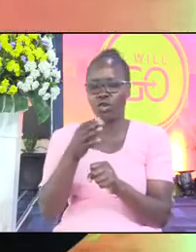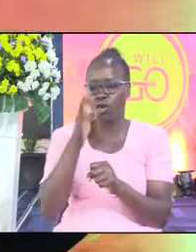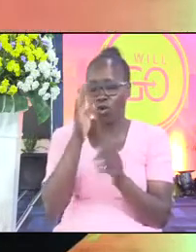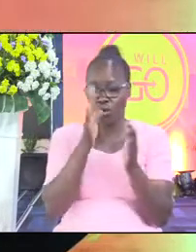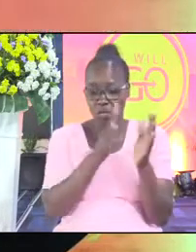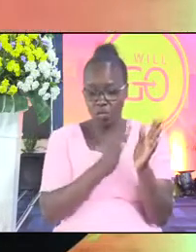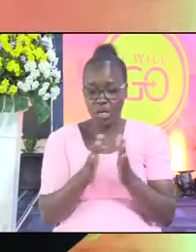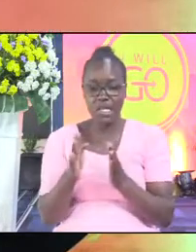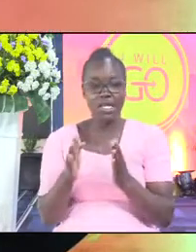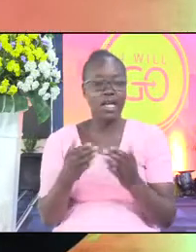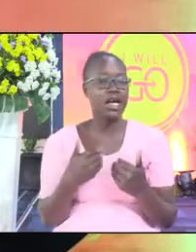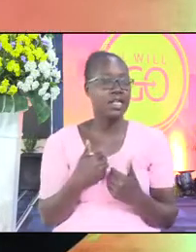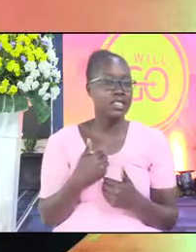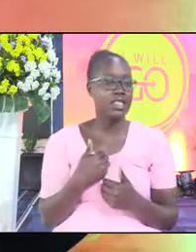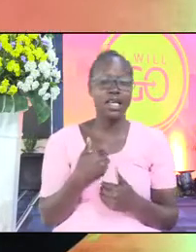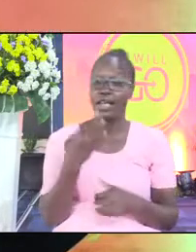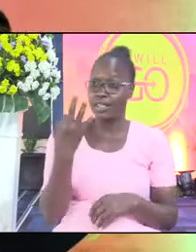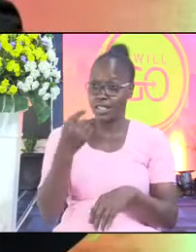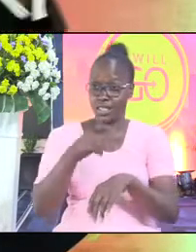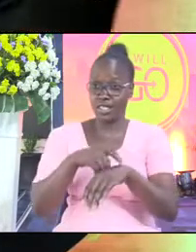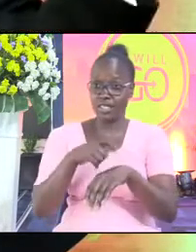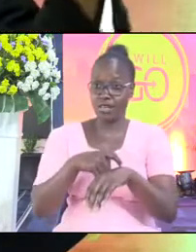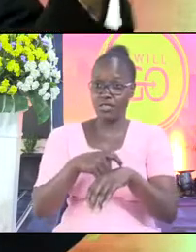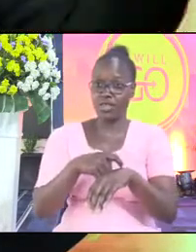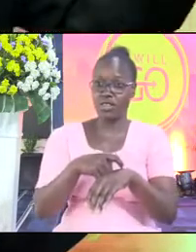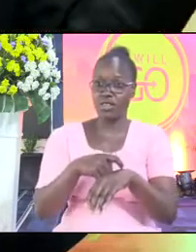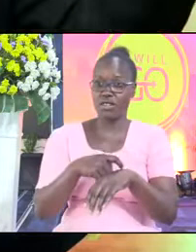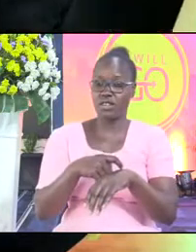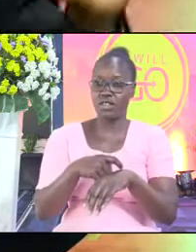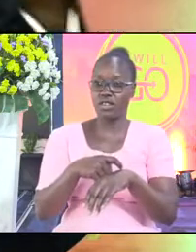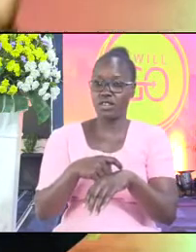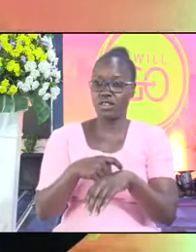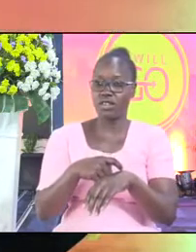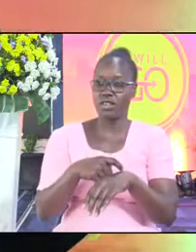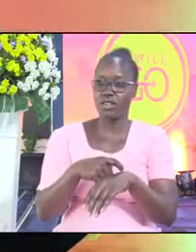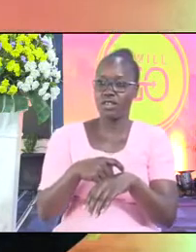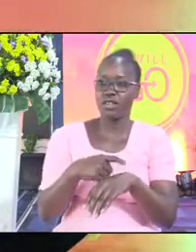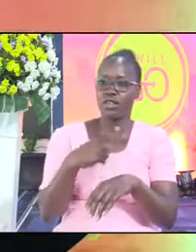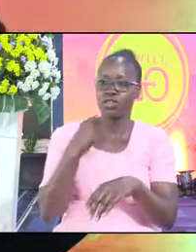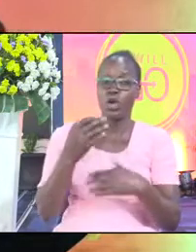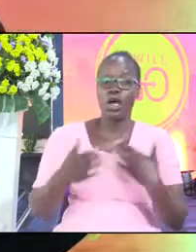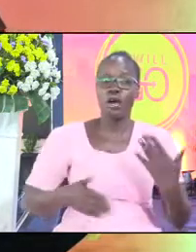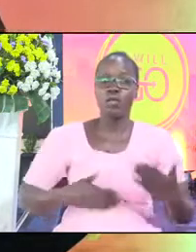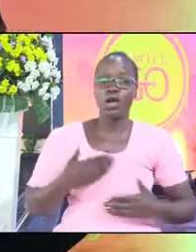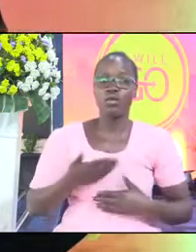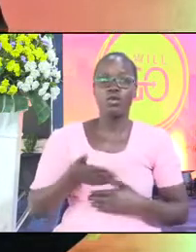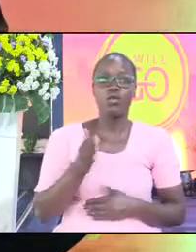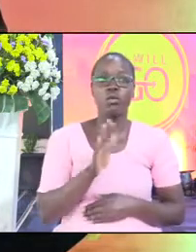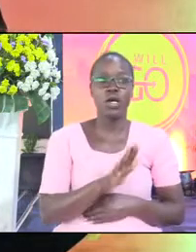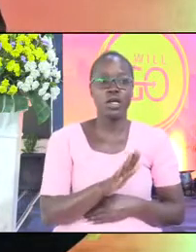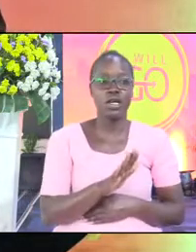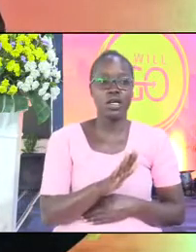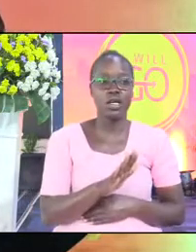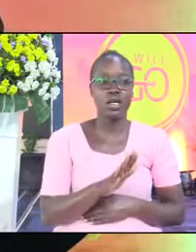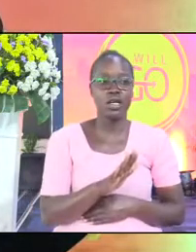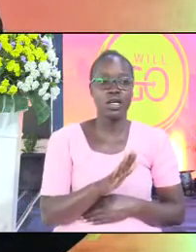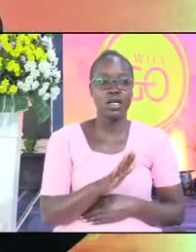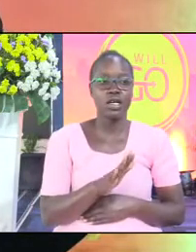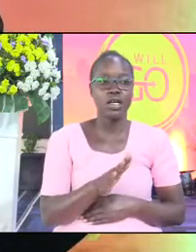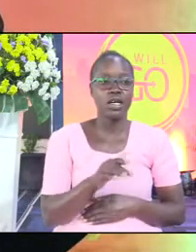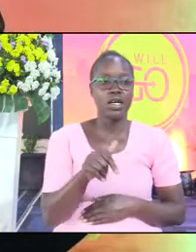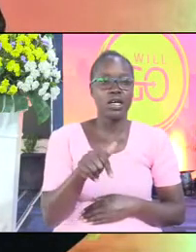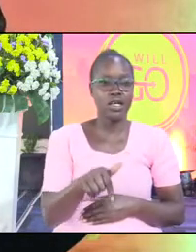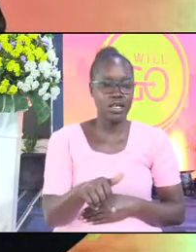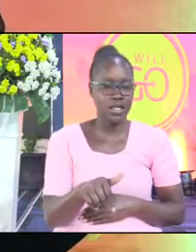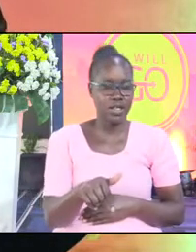plan. Three times, Father, Son, and Holy Ghost. So I'm happy to be back here today with